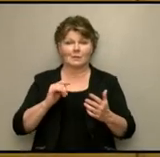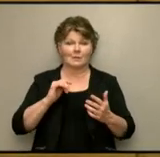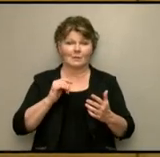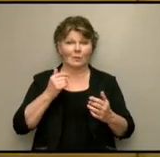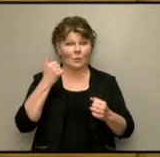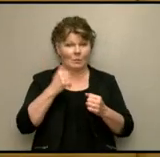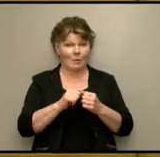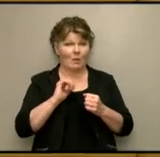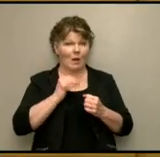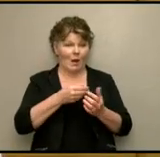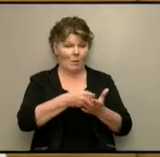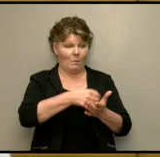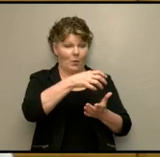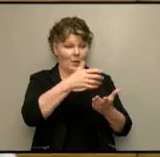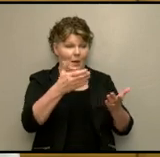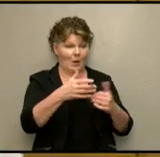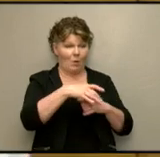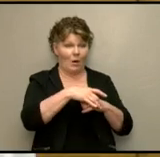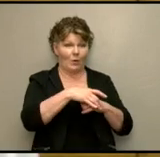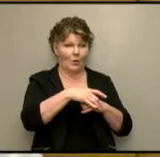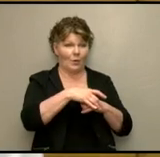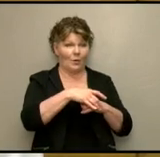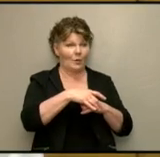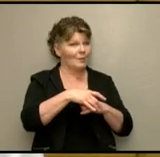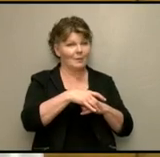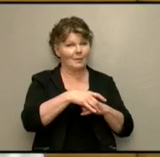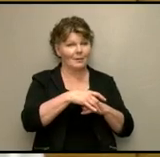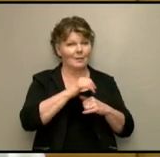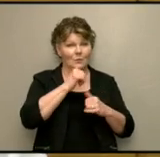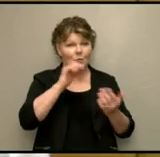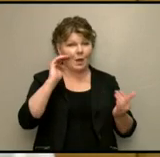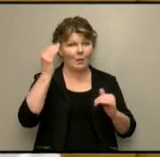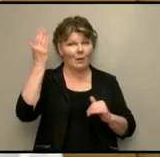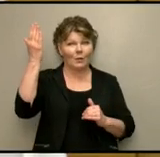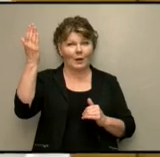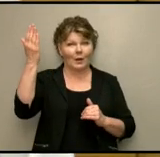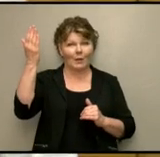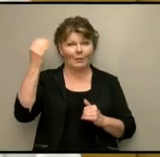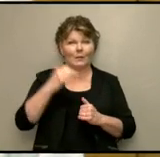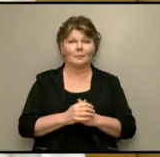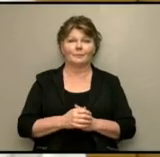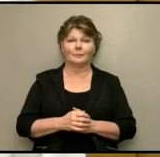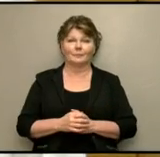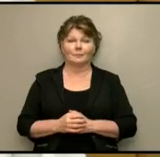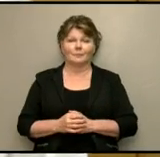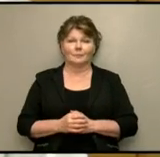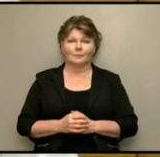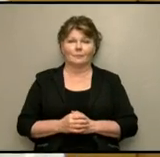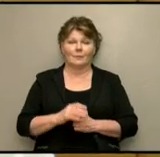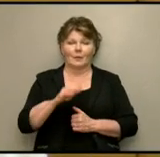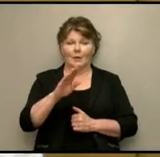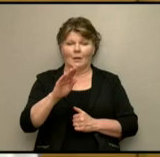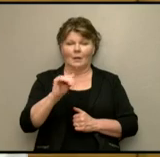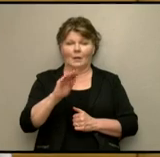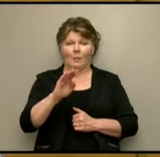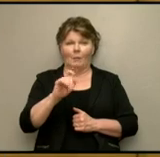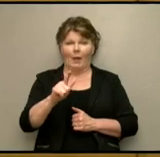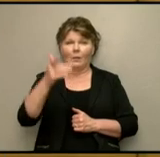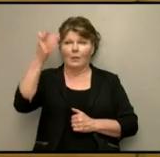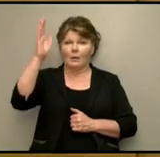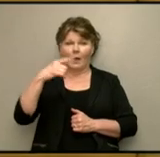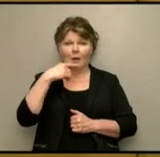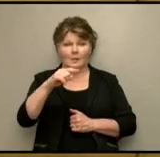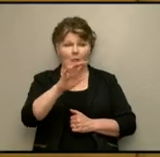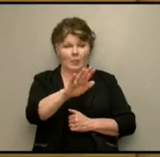earth are reliable like he is. When God thus said of Babel, let's confuse their